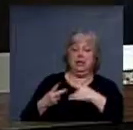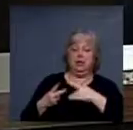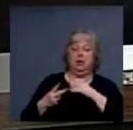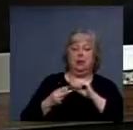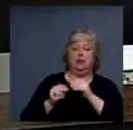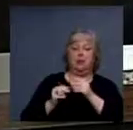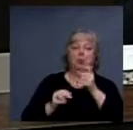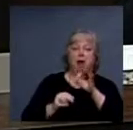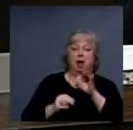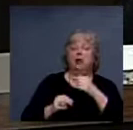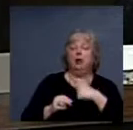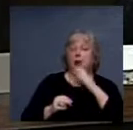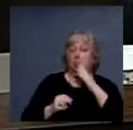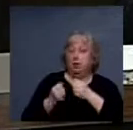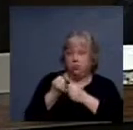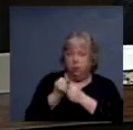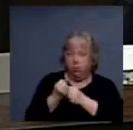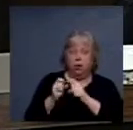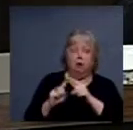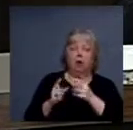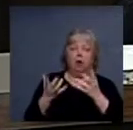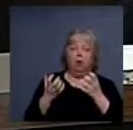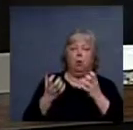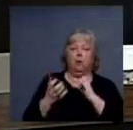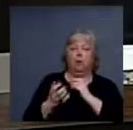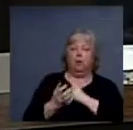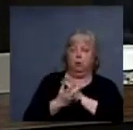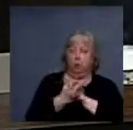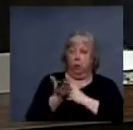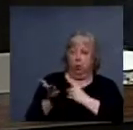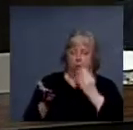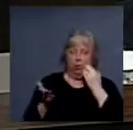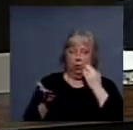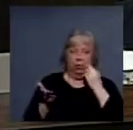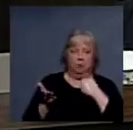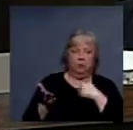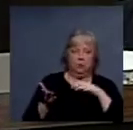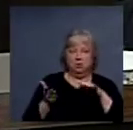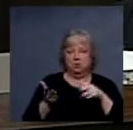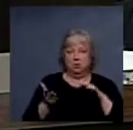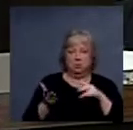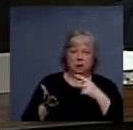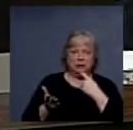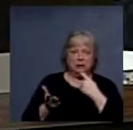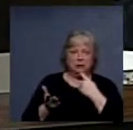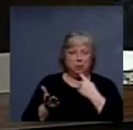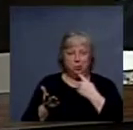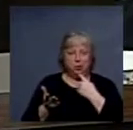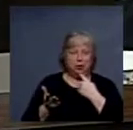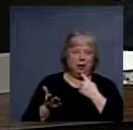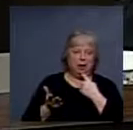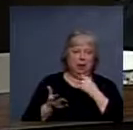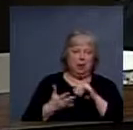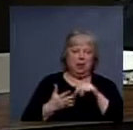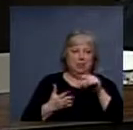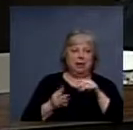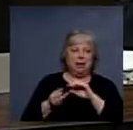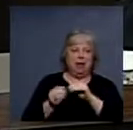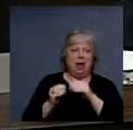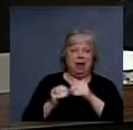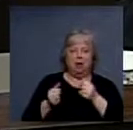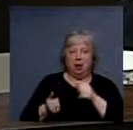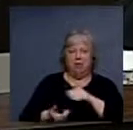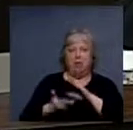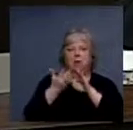be supporting it, but I wanted the board to know I was sort of disappointed that this item had been brought before